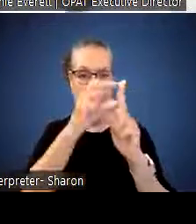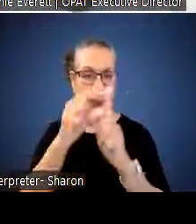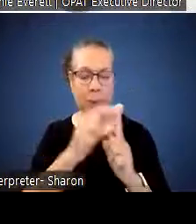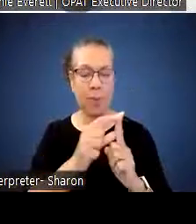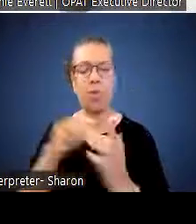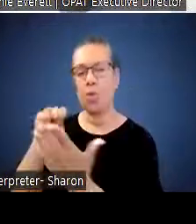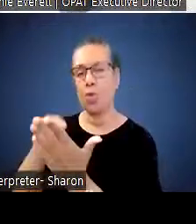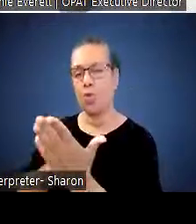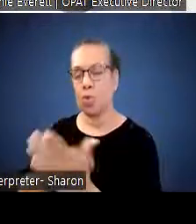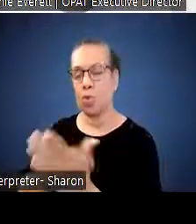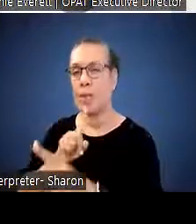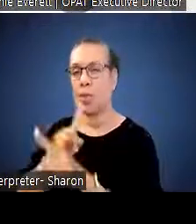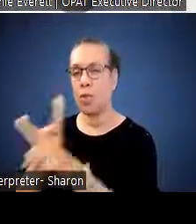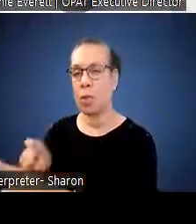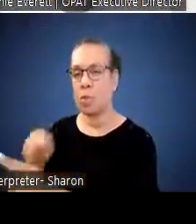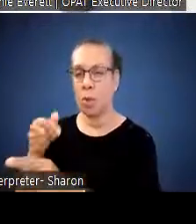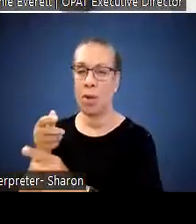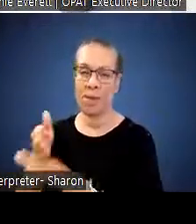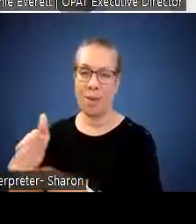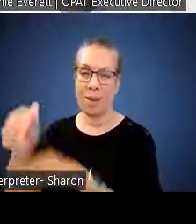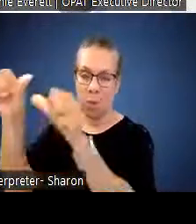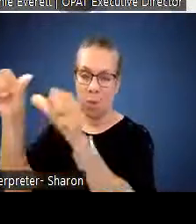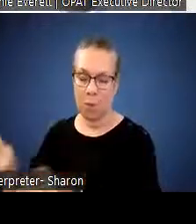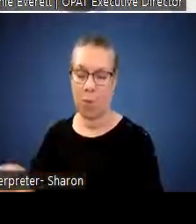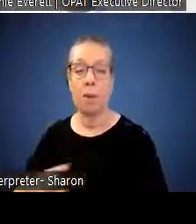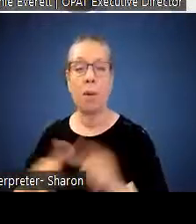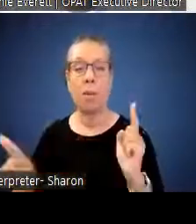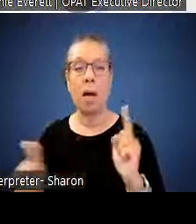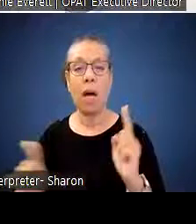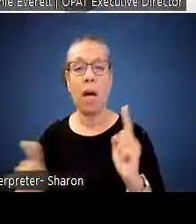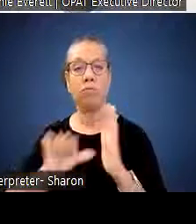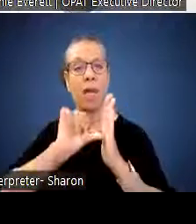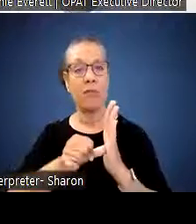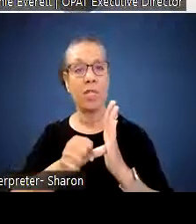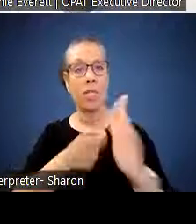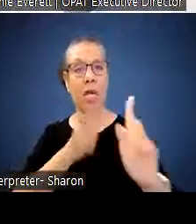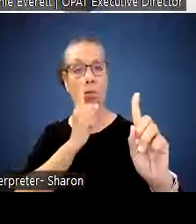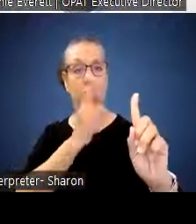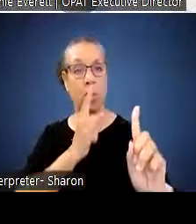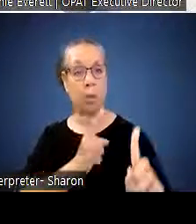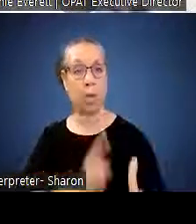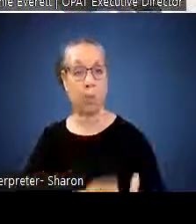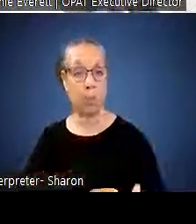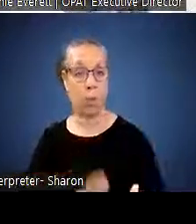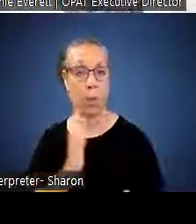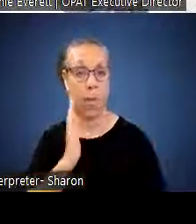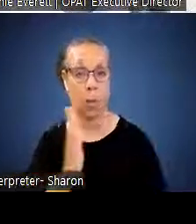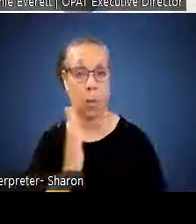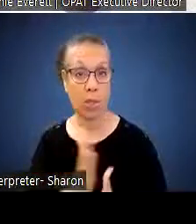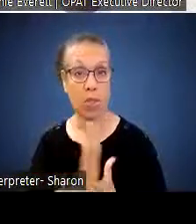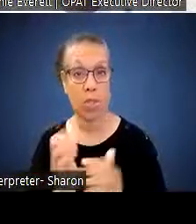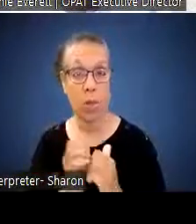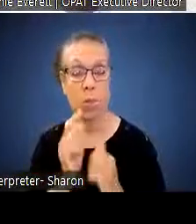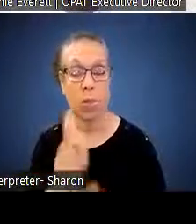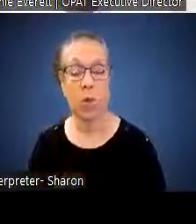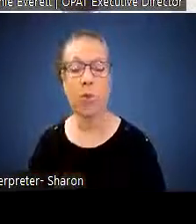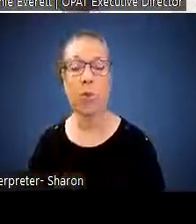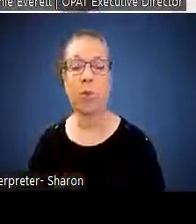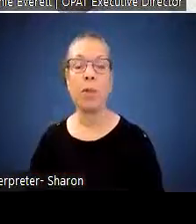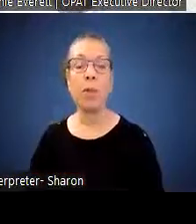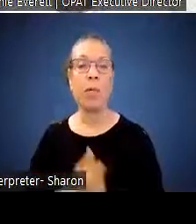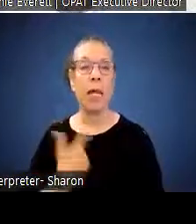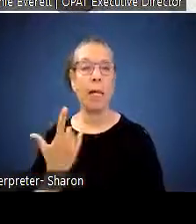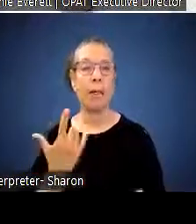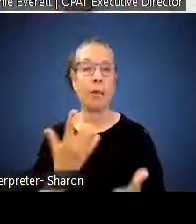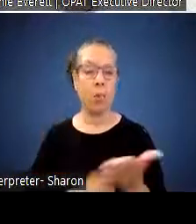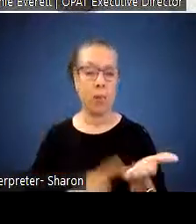when it gets posted, but I wanted to give you some highlights of this report. As been noted, and it's still ongoing,